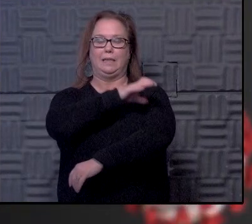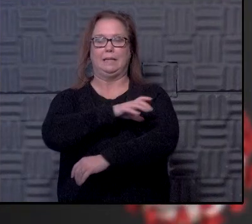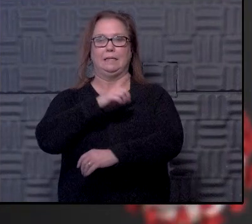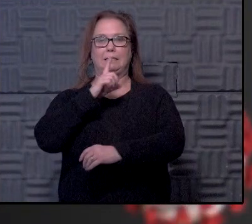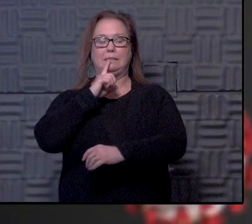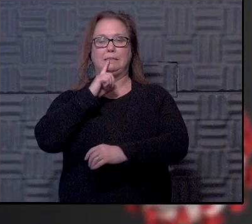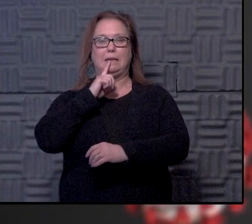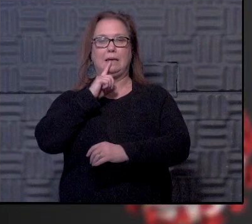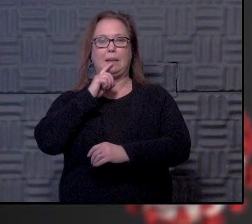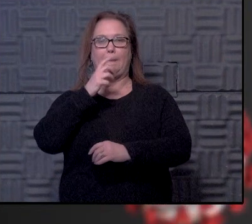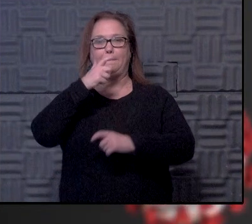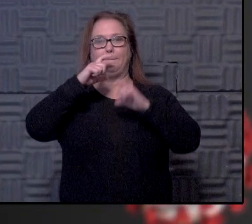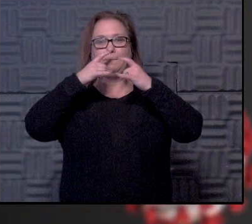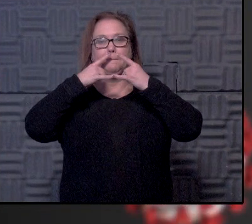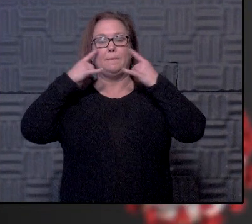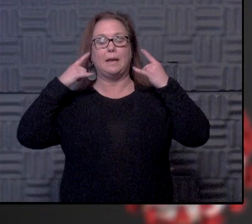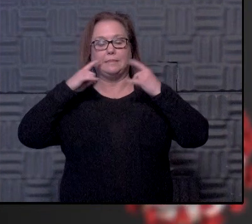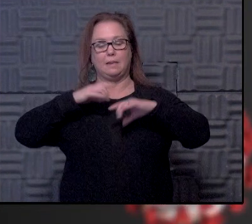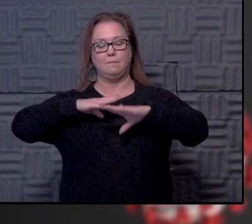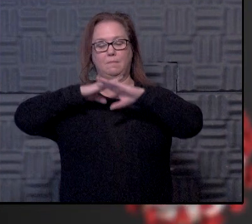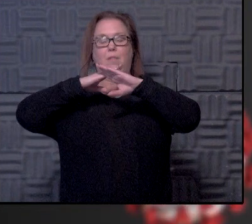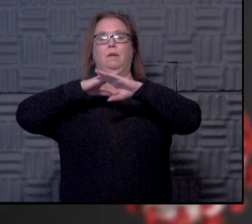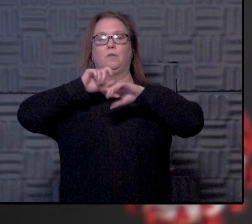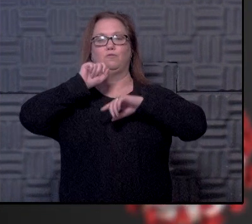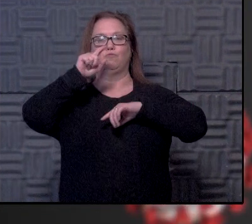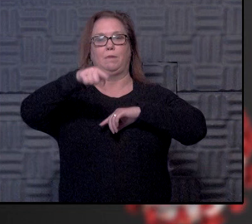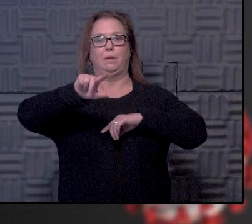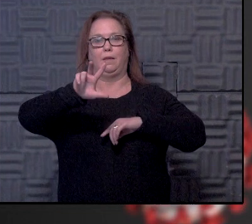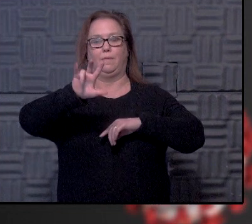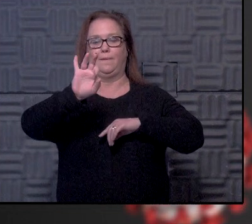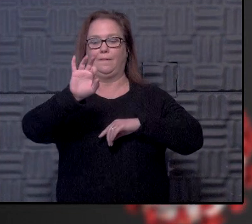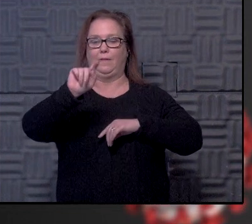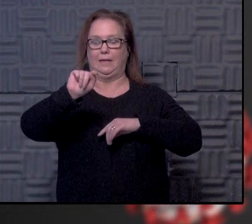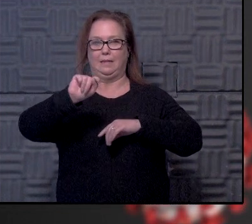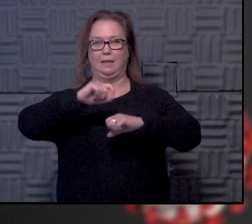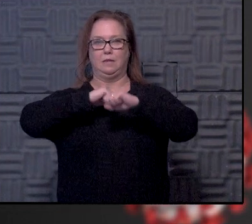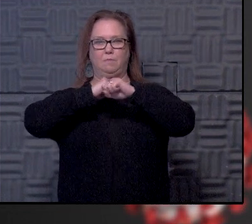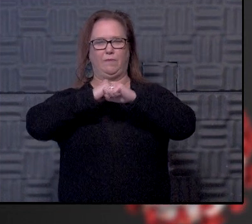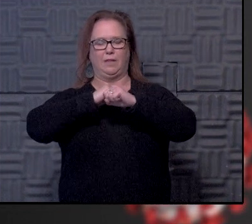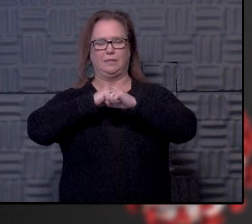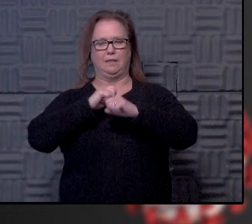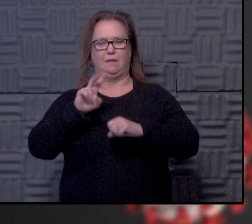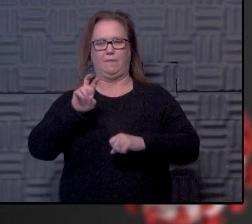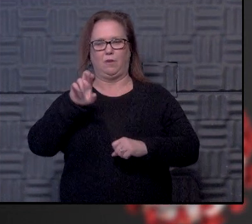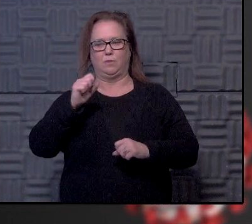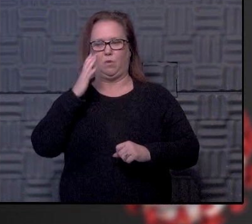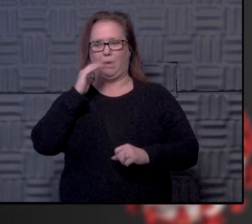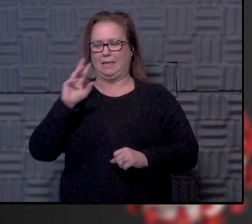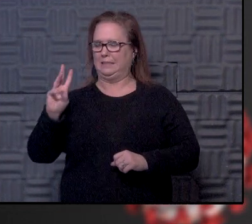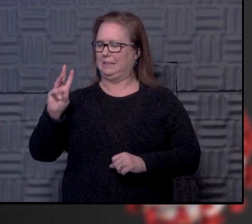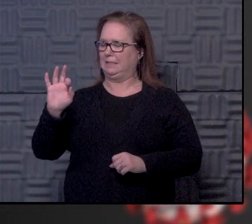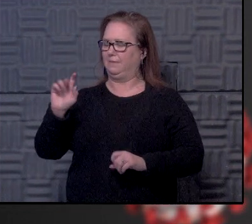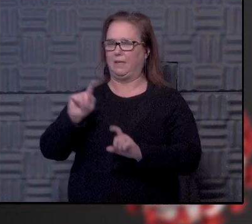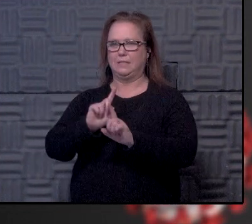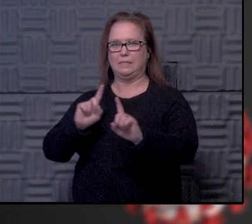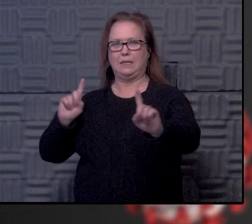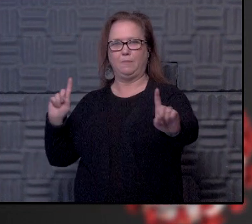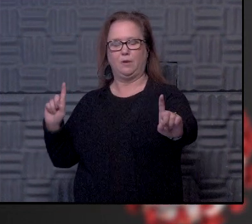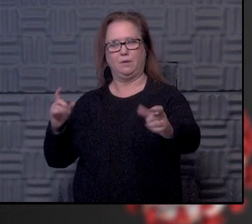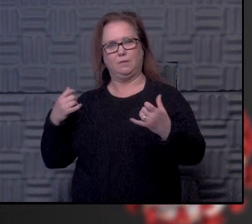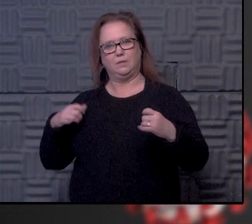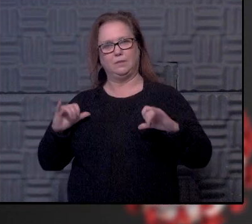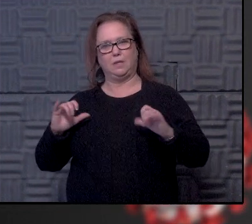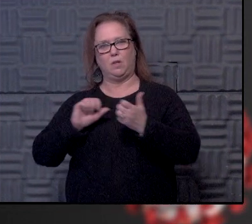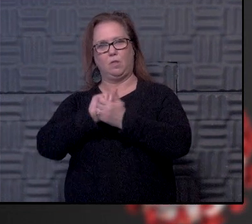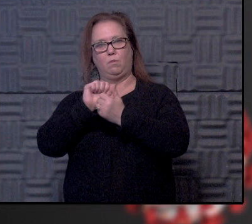prevent droplets at 3 feet and is the most important thing to protect against the virus. So why do I need to stand 6 feet away? And do I still